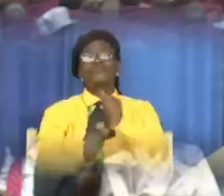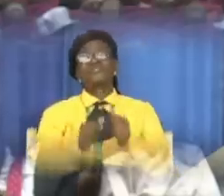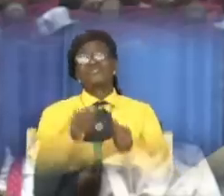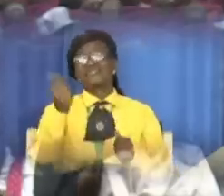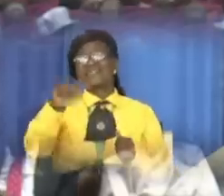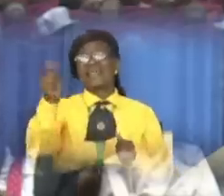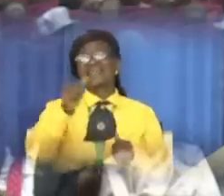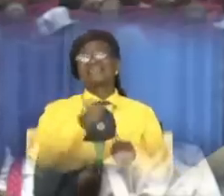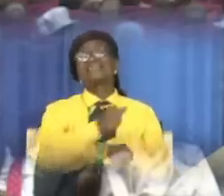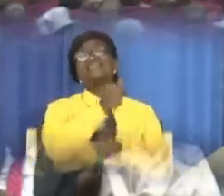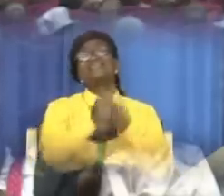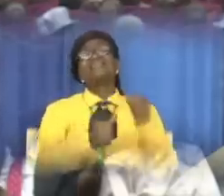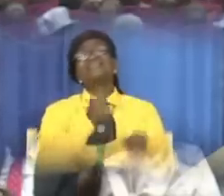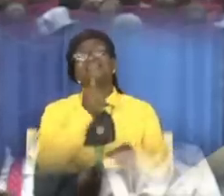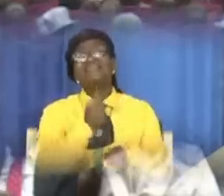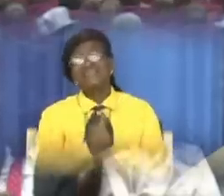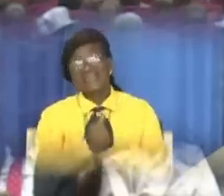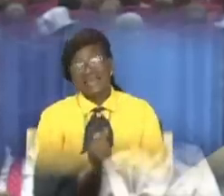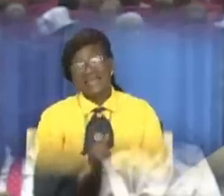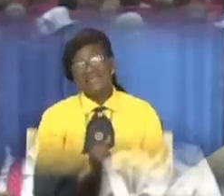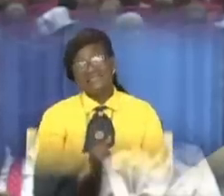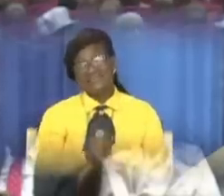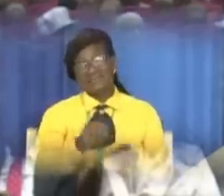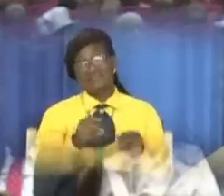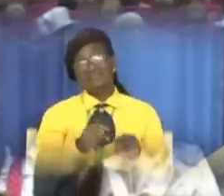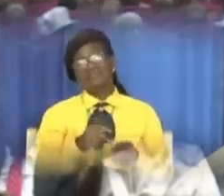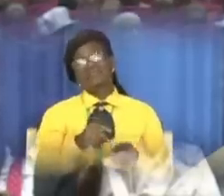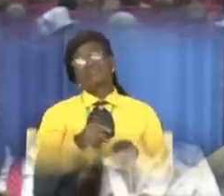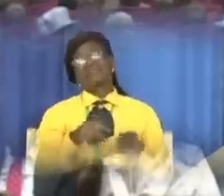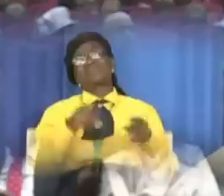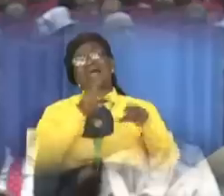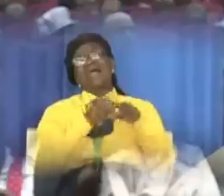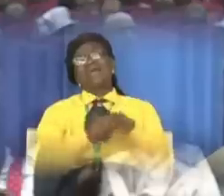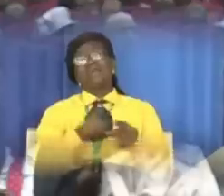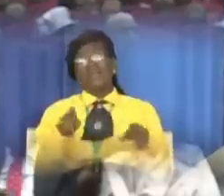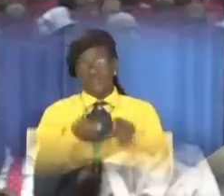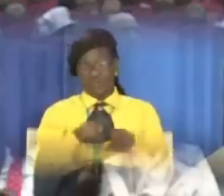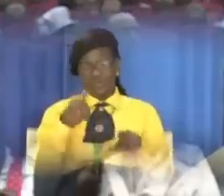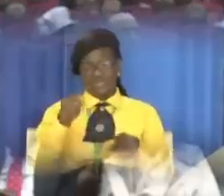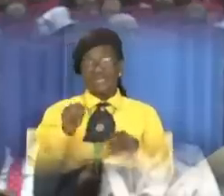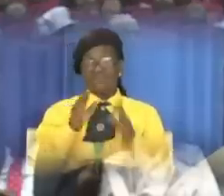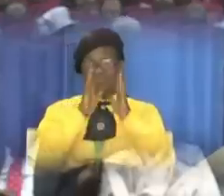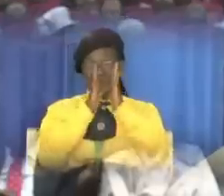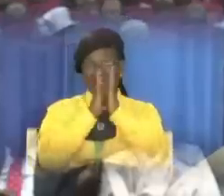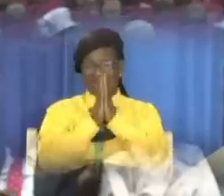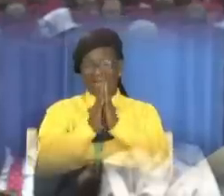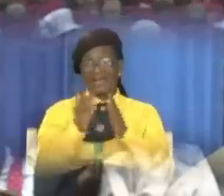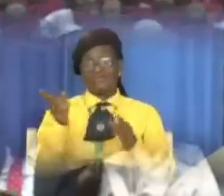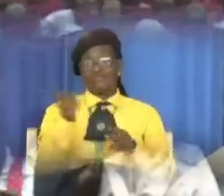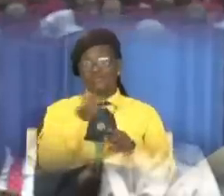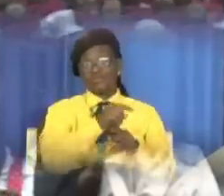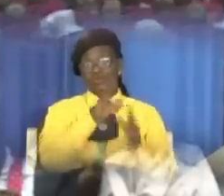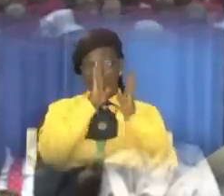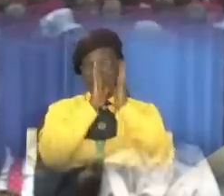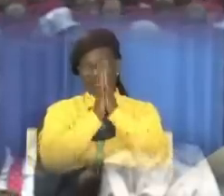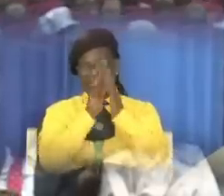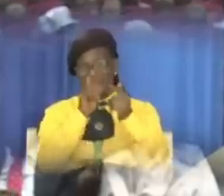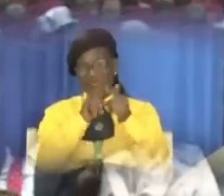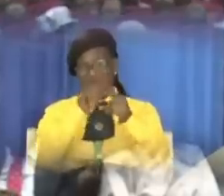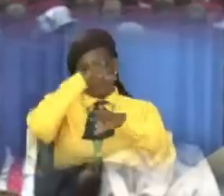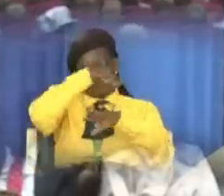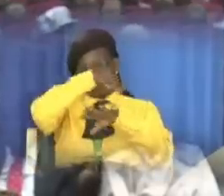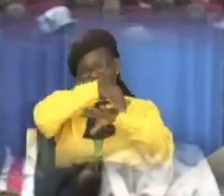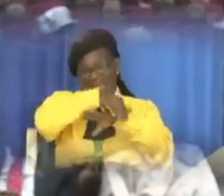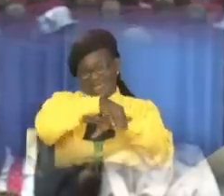years. It's as serious as that. So the prayer you pray tonight, if you like, pray